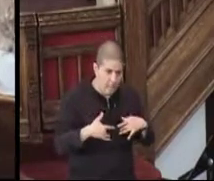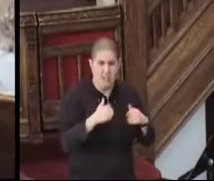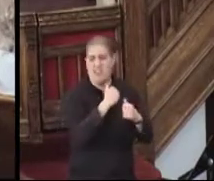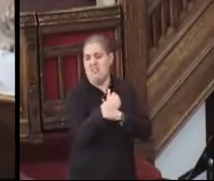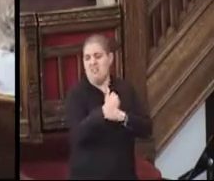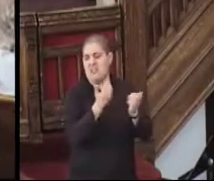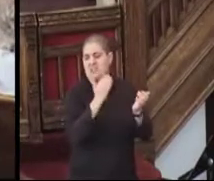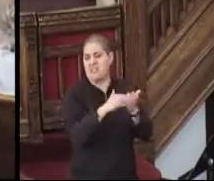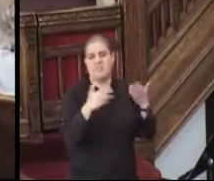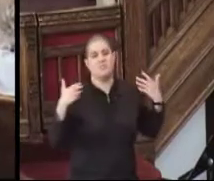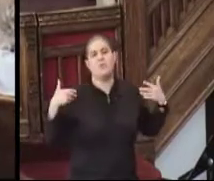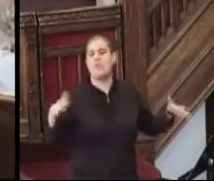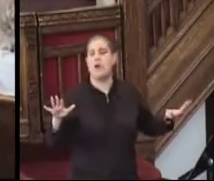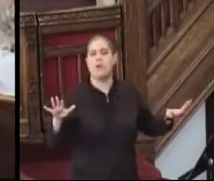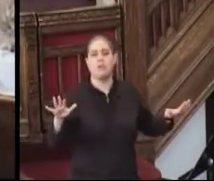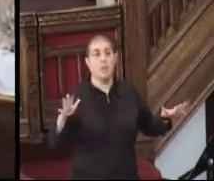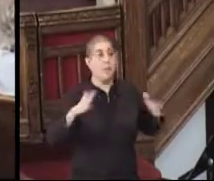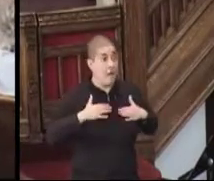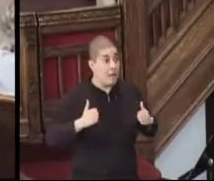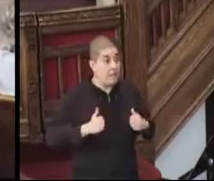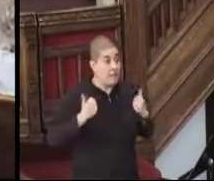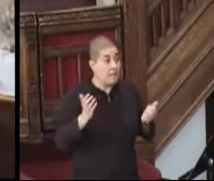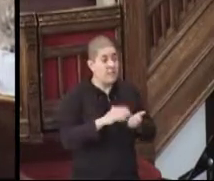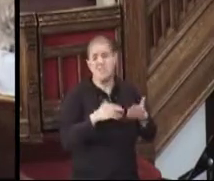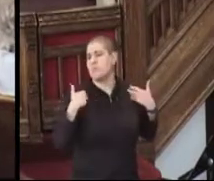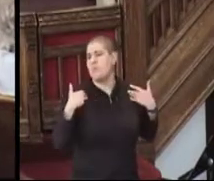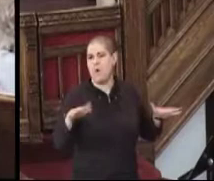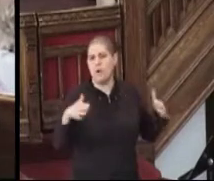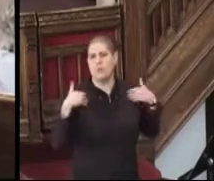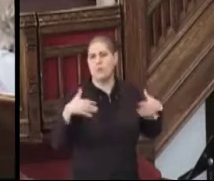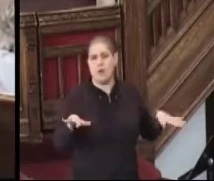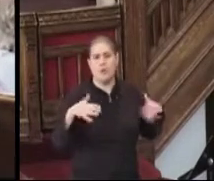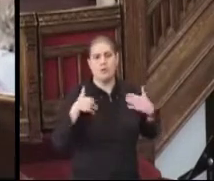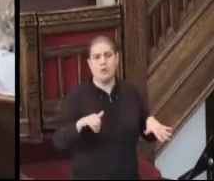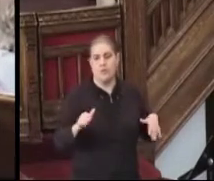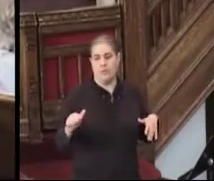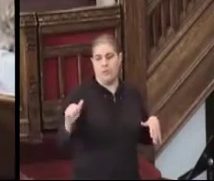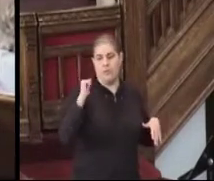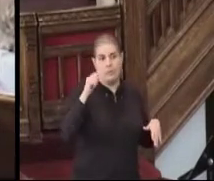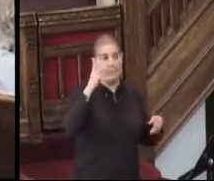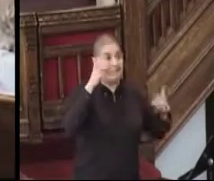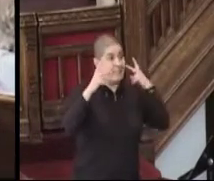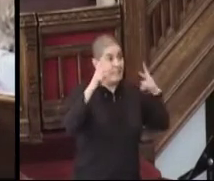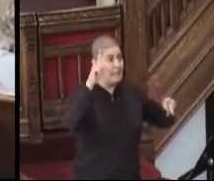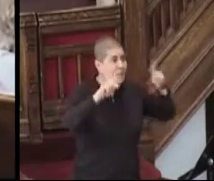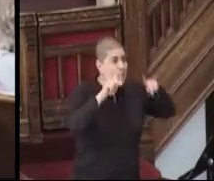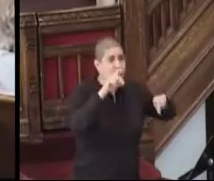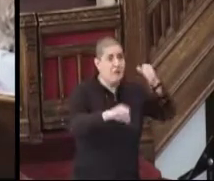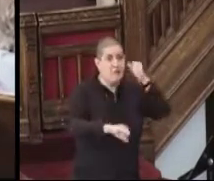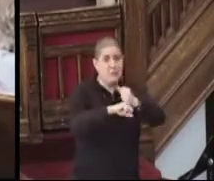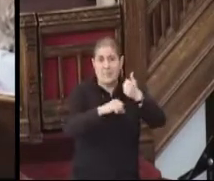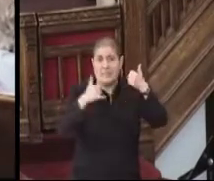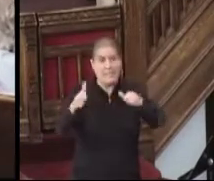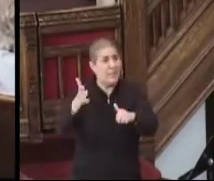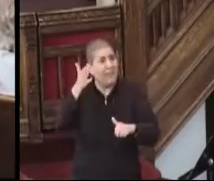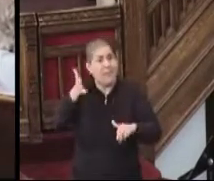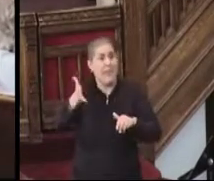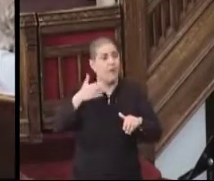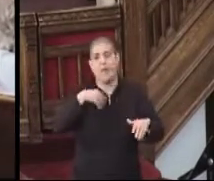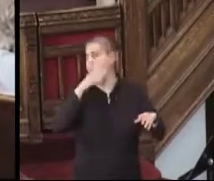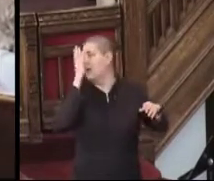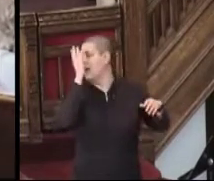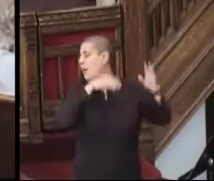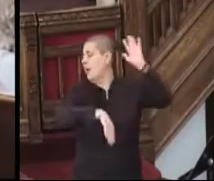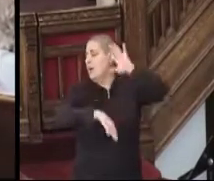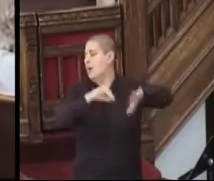again. They refuse to live their lives again. They refuse to see the people and the support that's still around them,